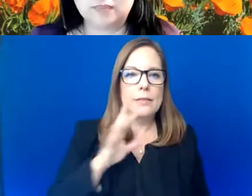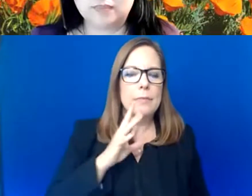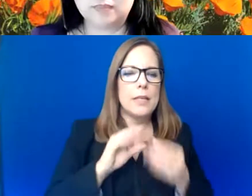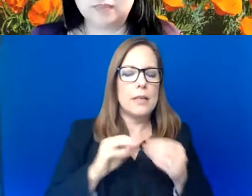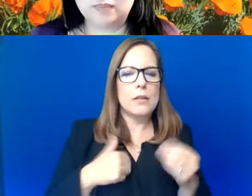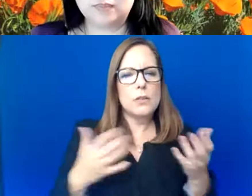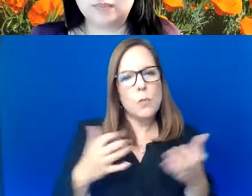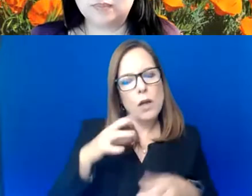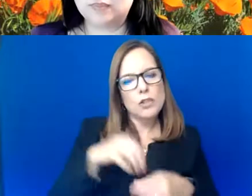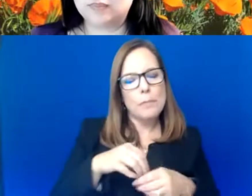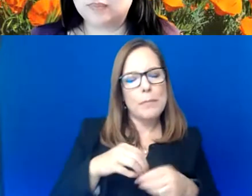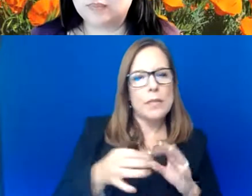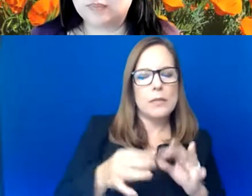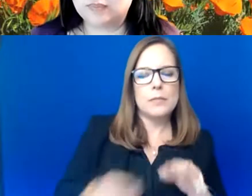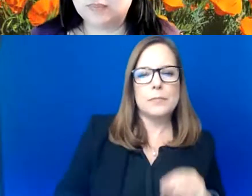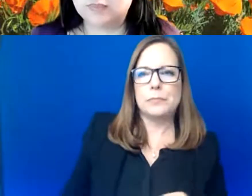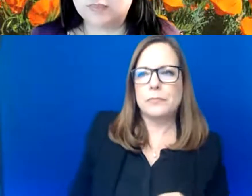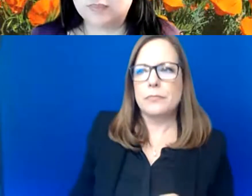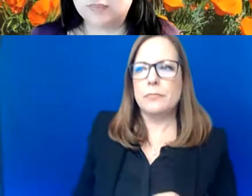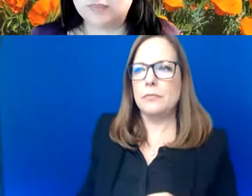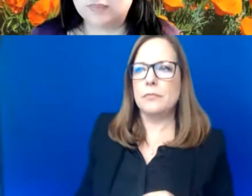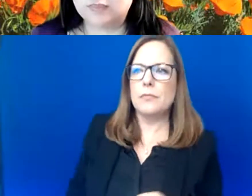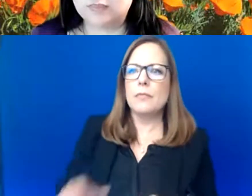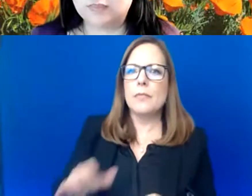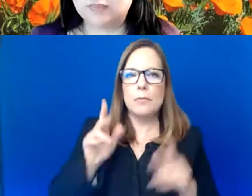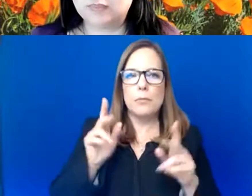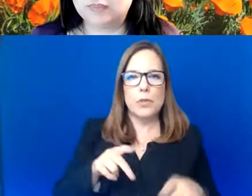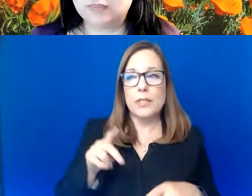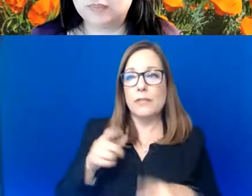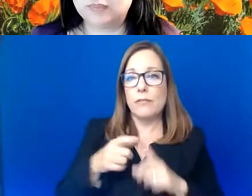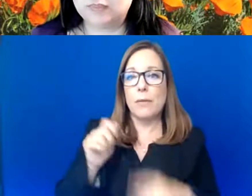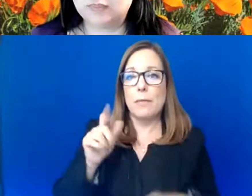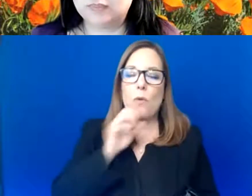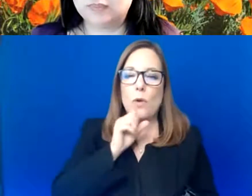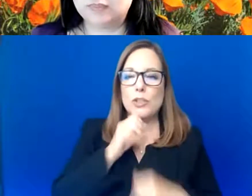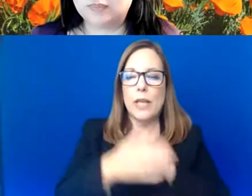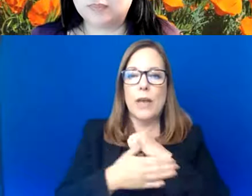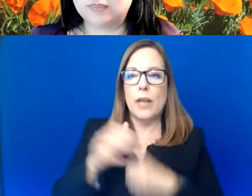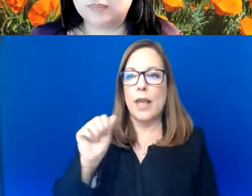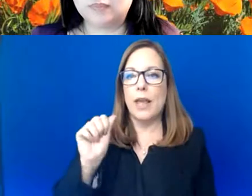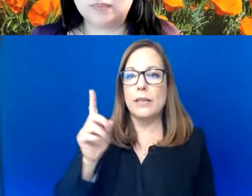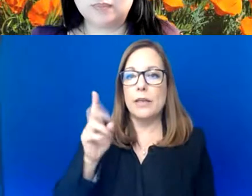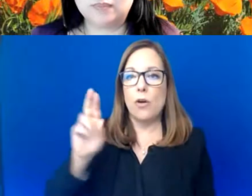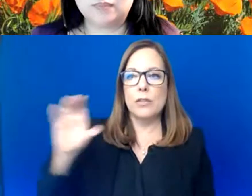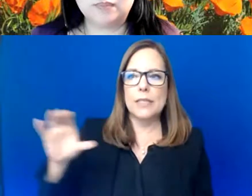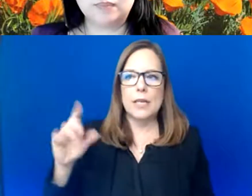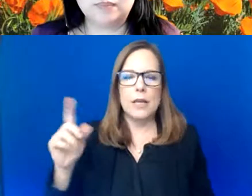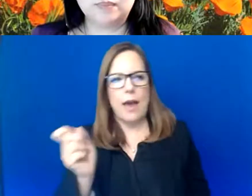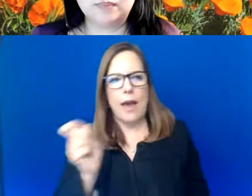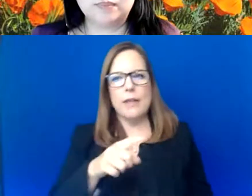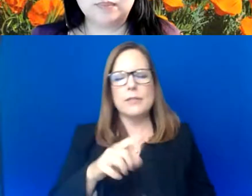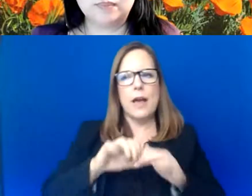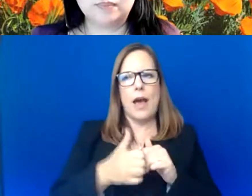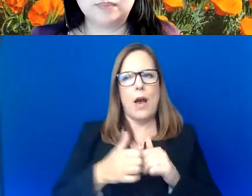Earlier the individual from Orange County ADRC had asked a question about what we're doing to